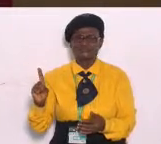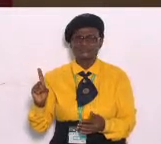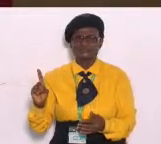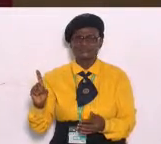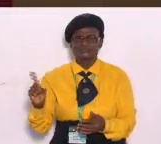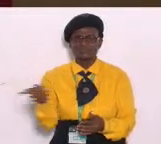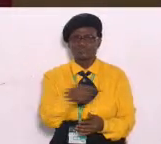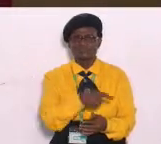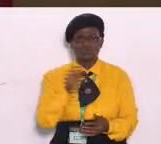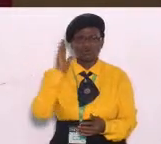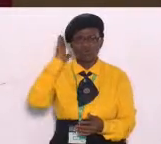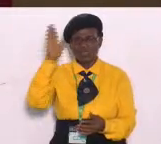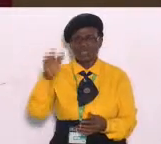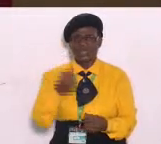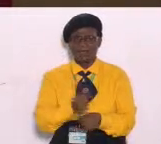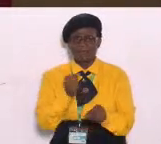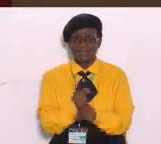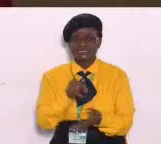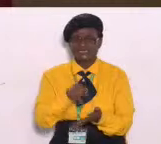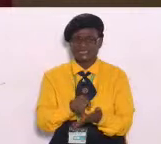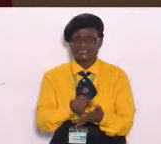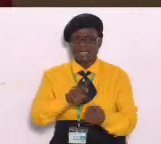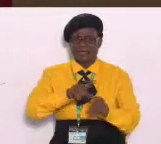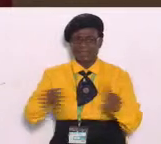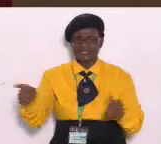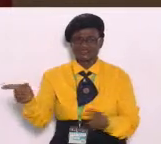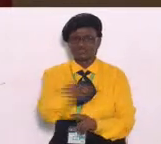You may make it, but you won't spend it.